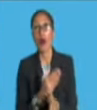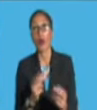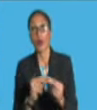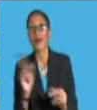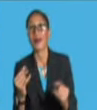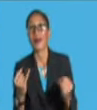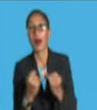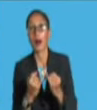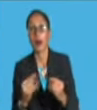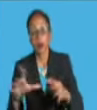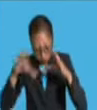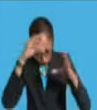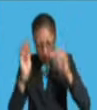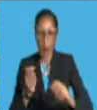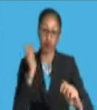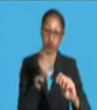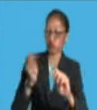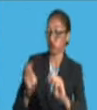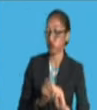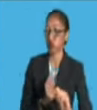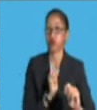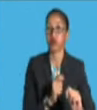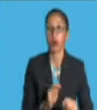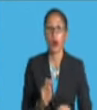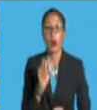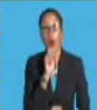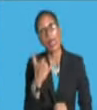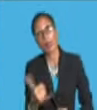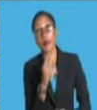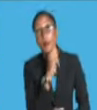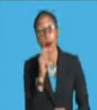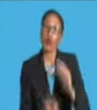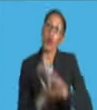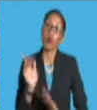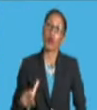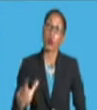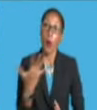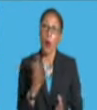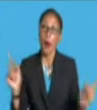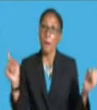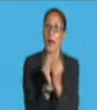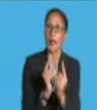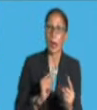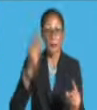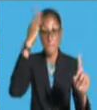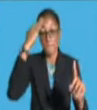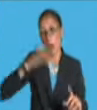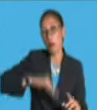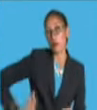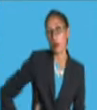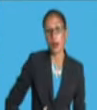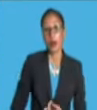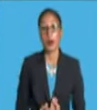he gained knowledge about carpentering. Left the Garden Island to work in Lambasa, where he met my lovely mother, Mrs. Rambhavati